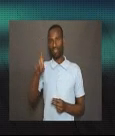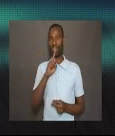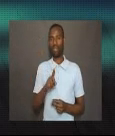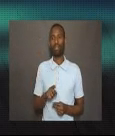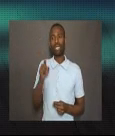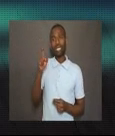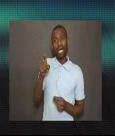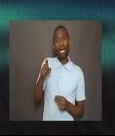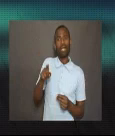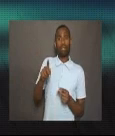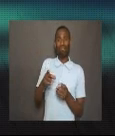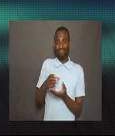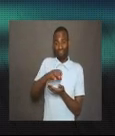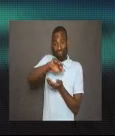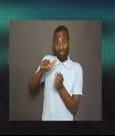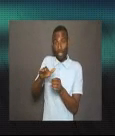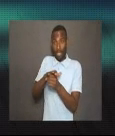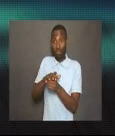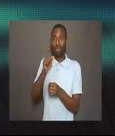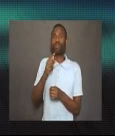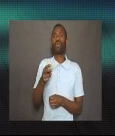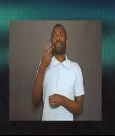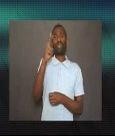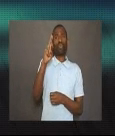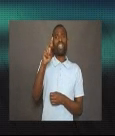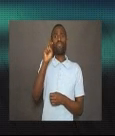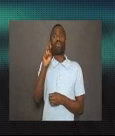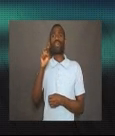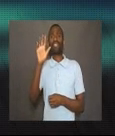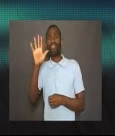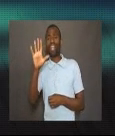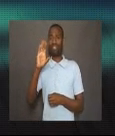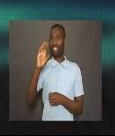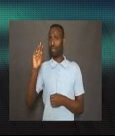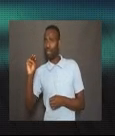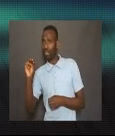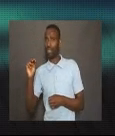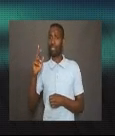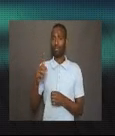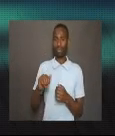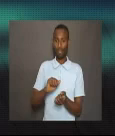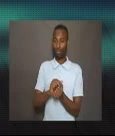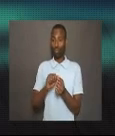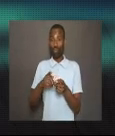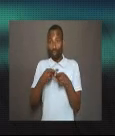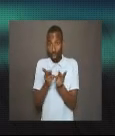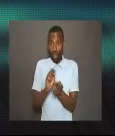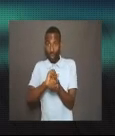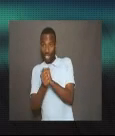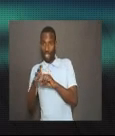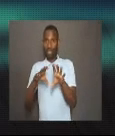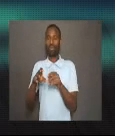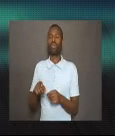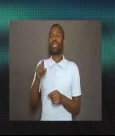Since we know that the piston was displaced by 12.5